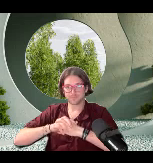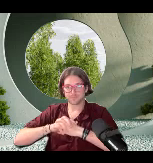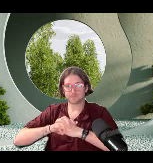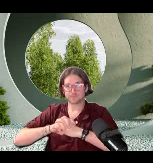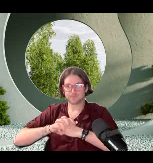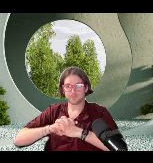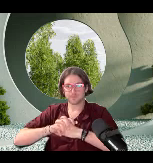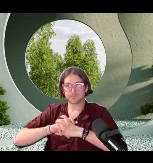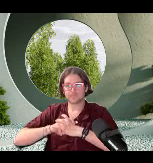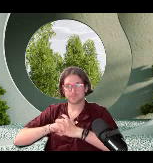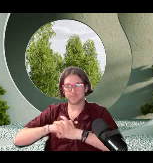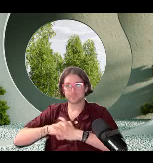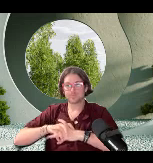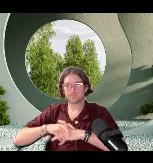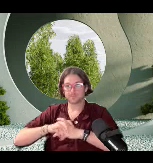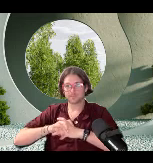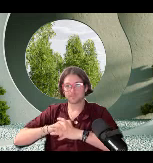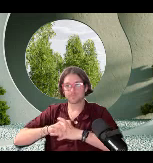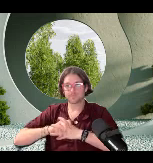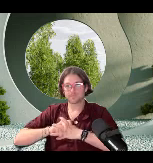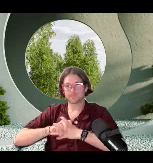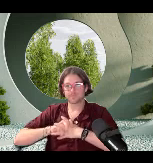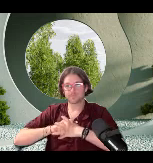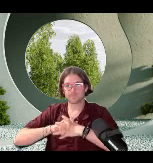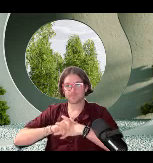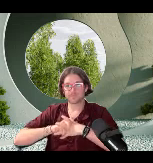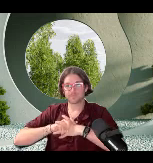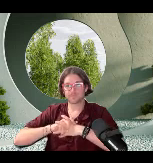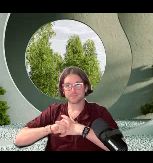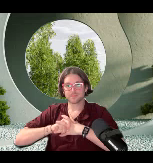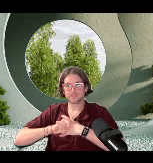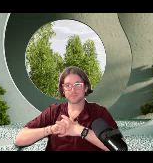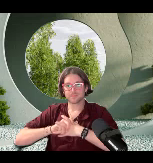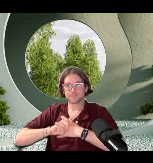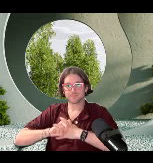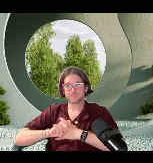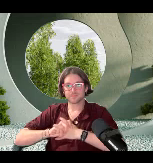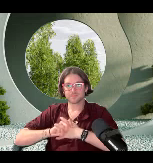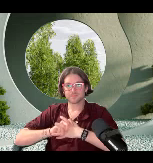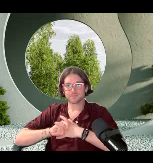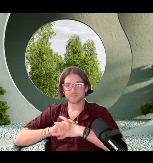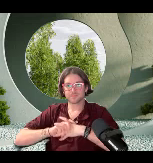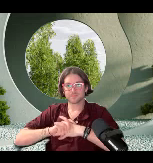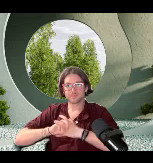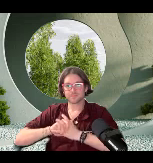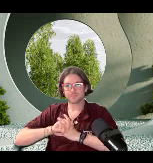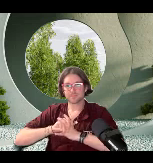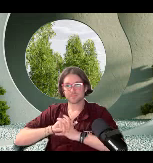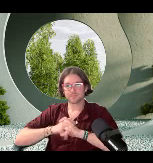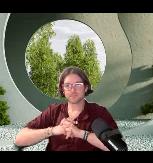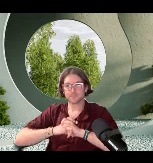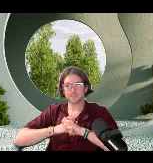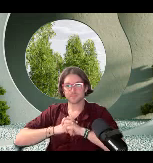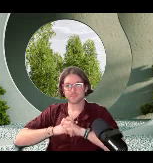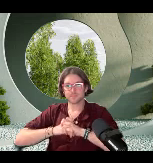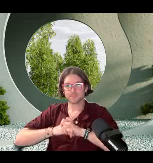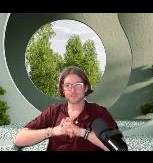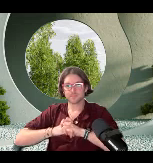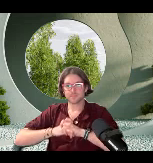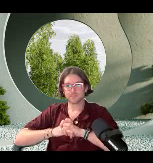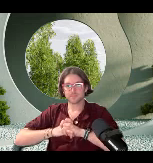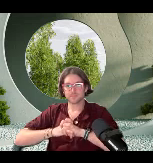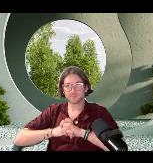screen reader will jump from heading to heading, which is what we want. And I've talked about this before, but the screen reader will already indicate that